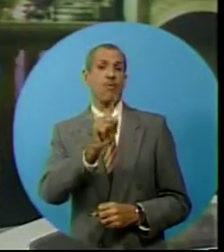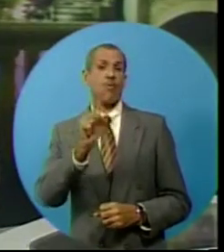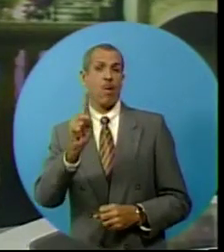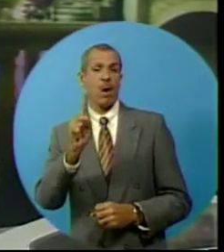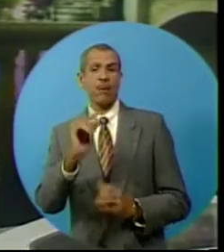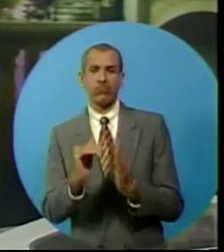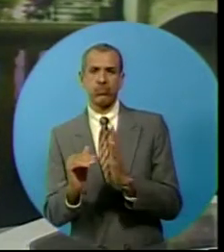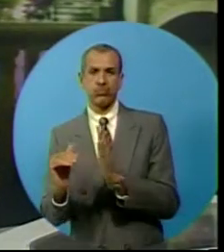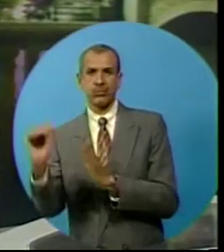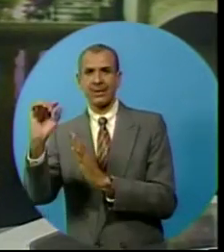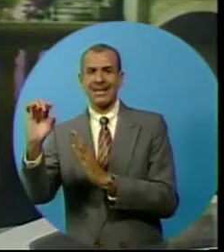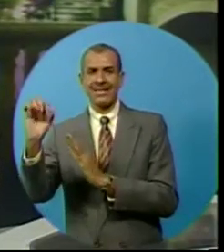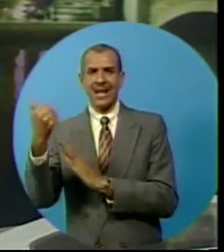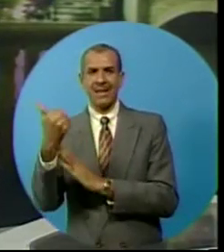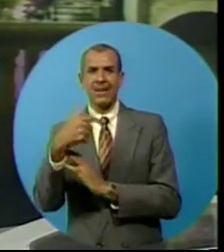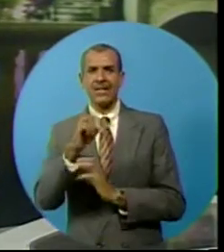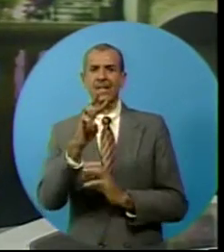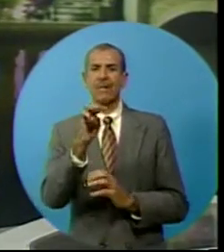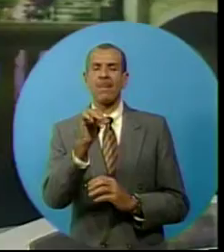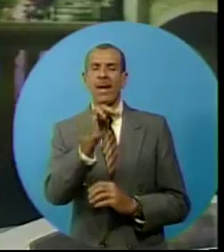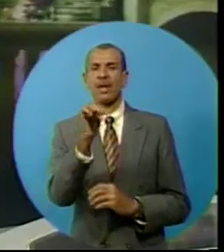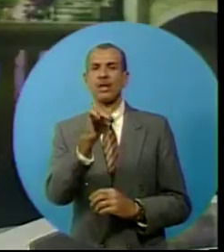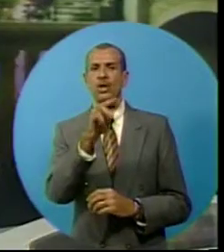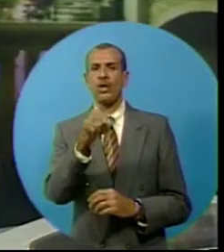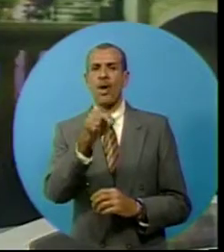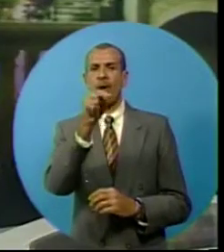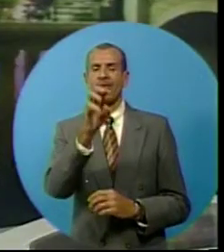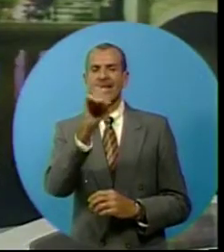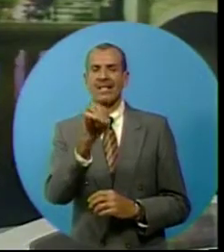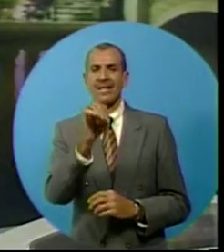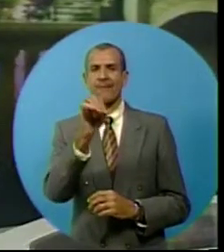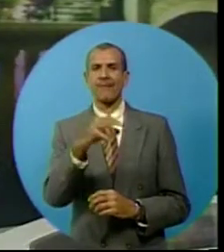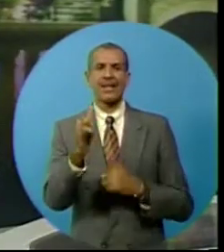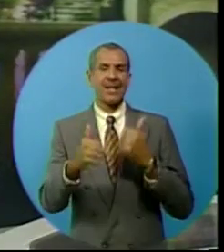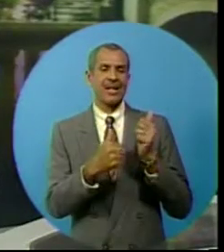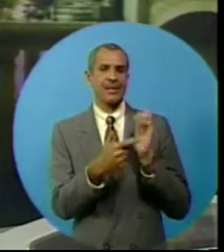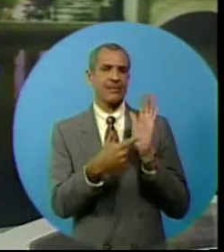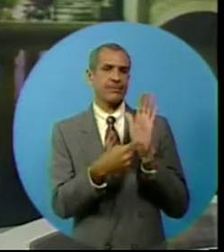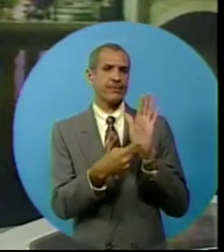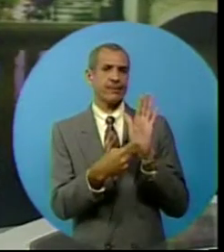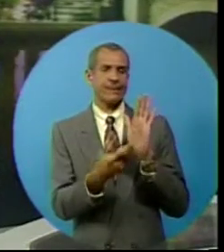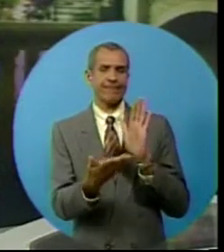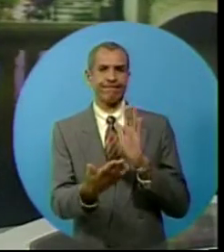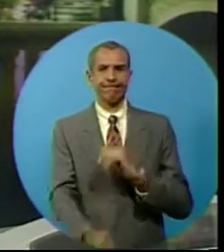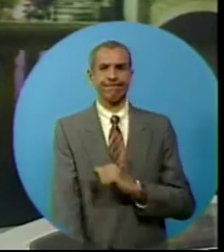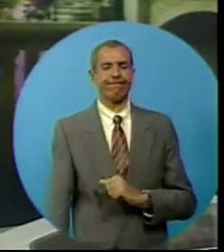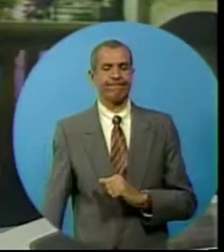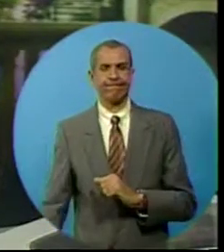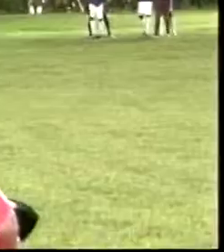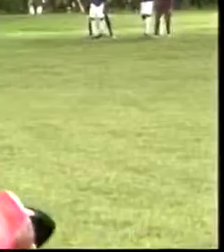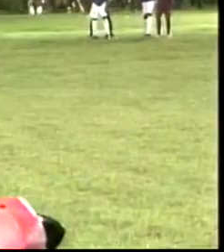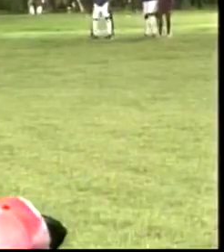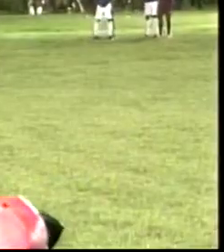points after taking St Michael North East to the top of the standings. Here is the action from Speightstown.